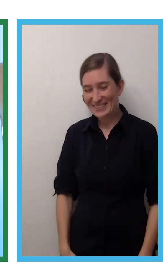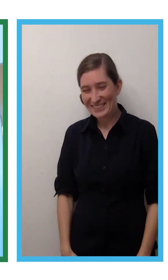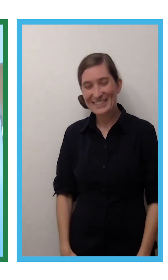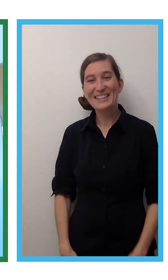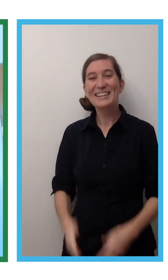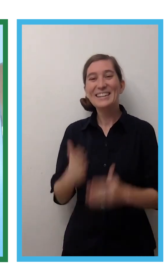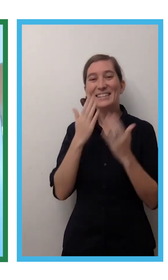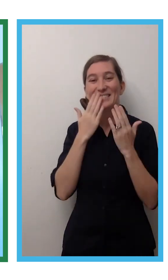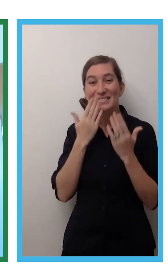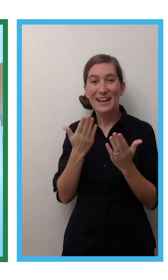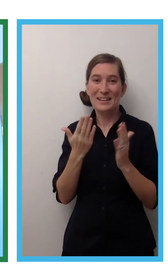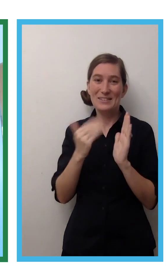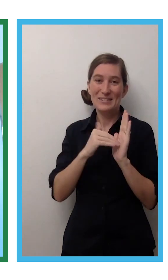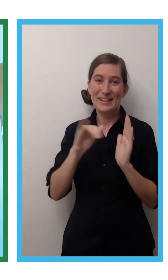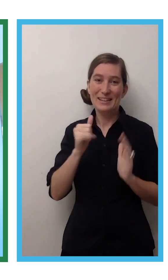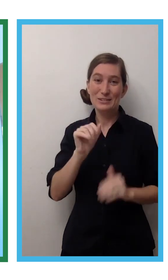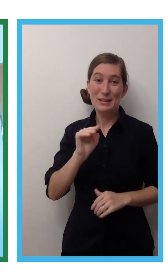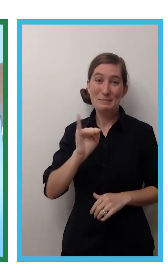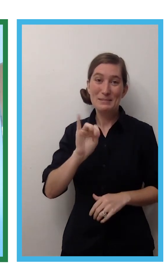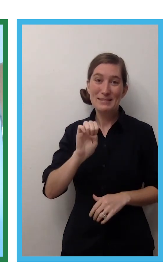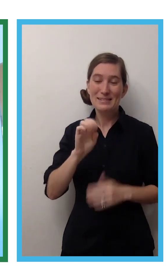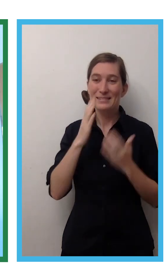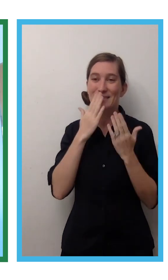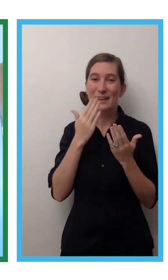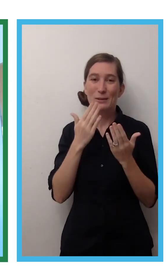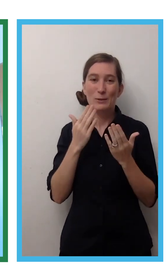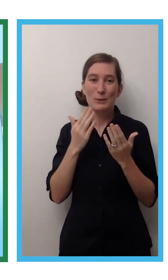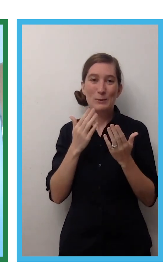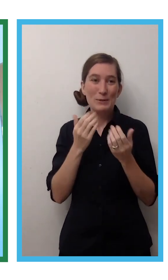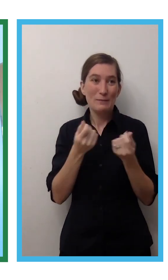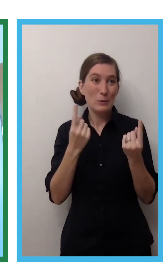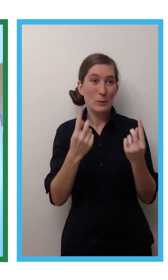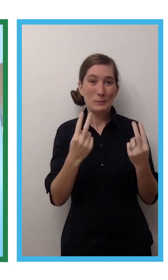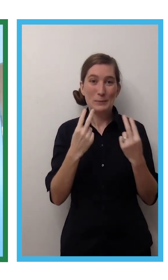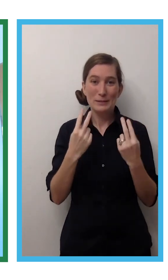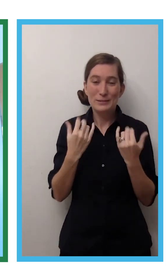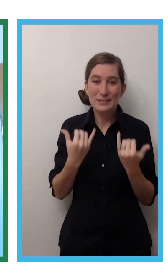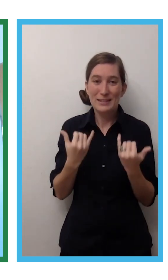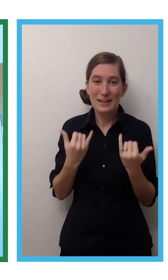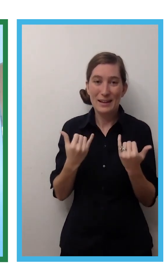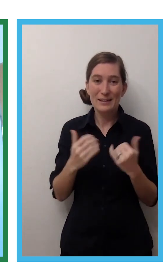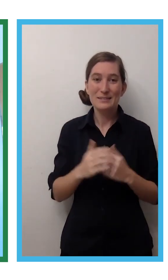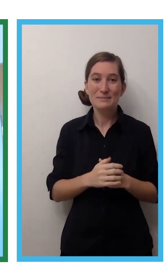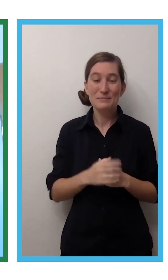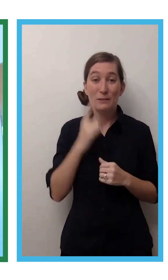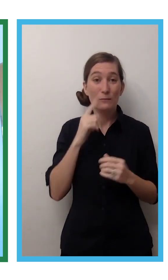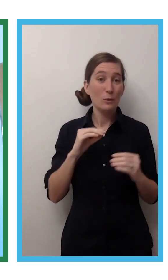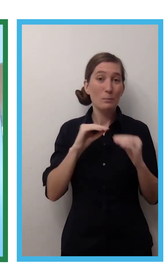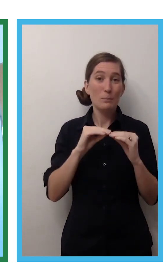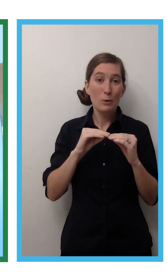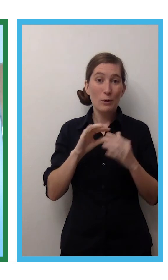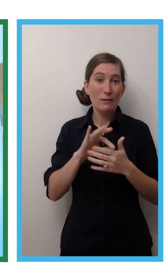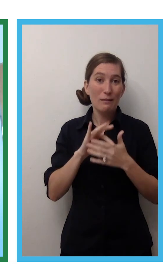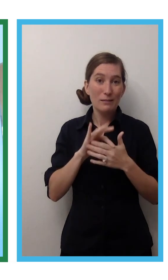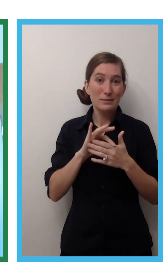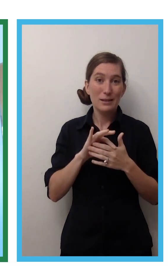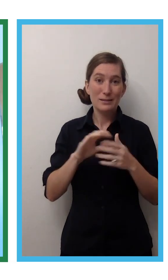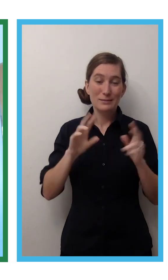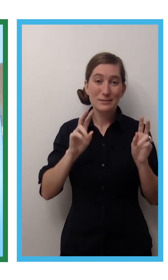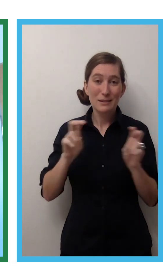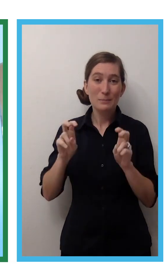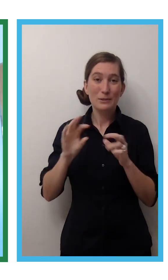and thank you everyone else for being here today. For more supplier diversity content, check us out at